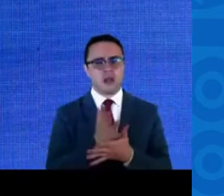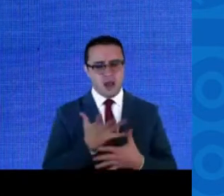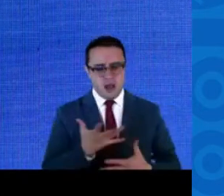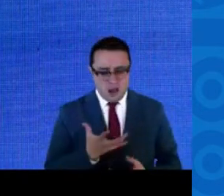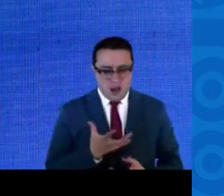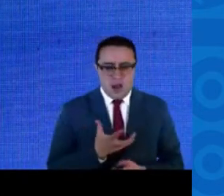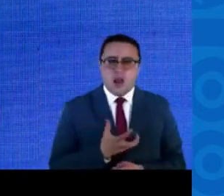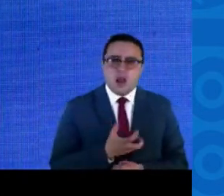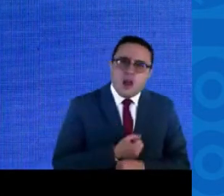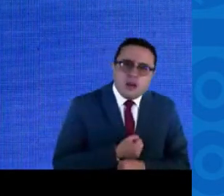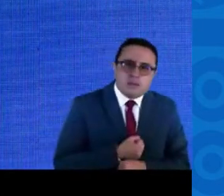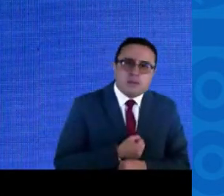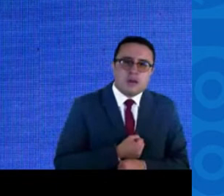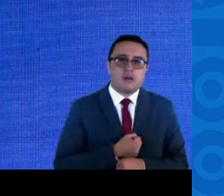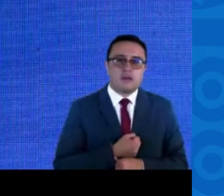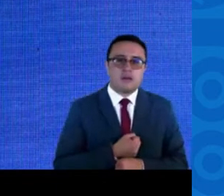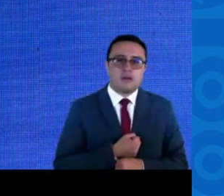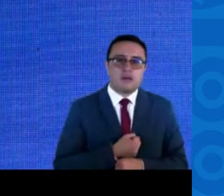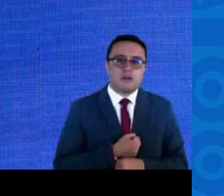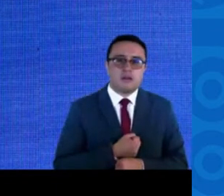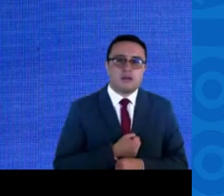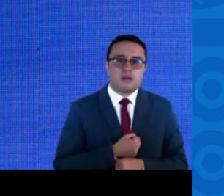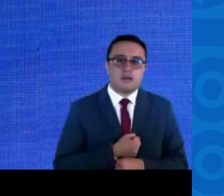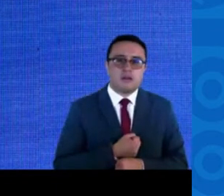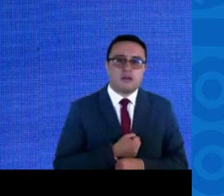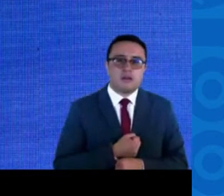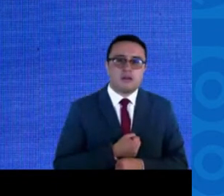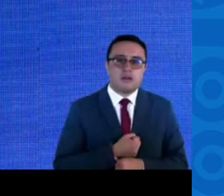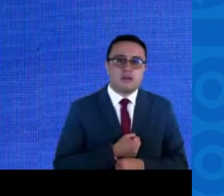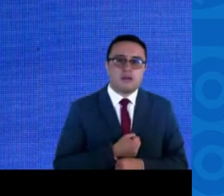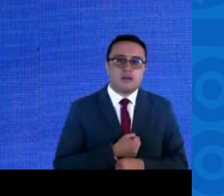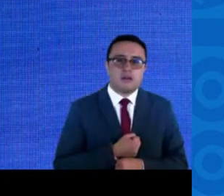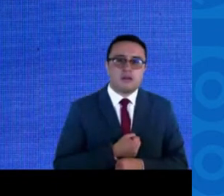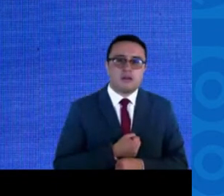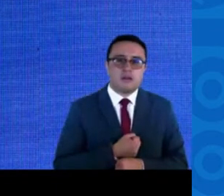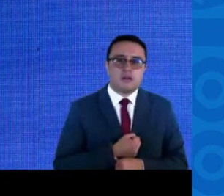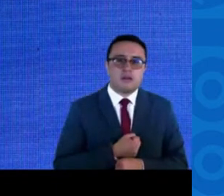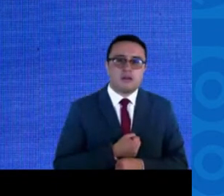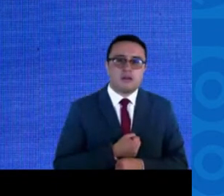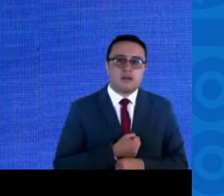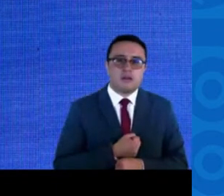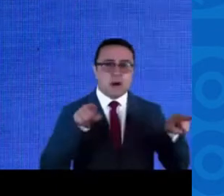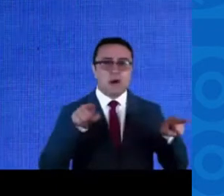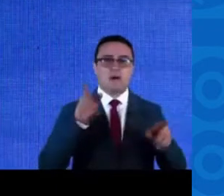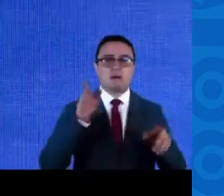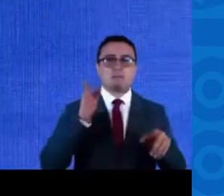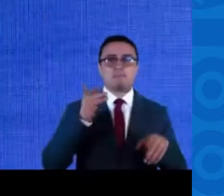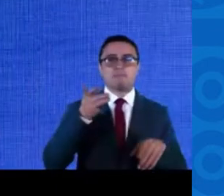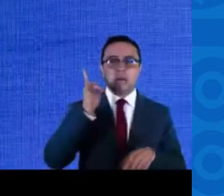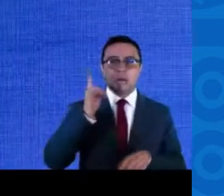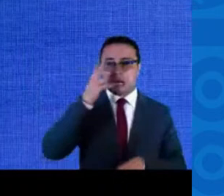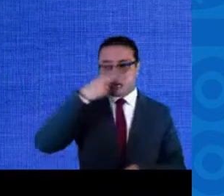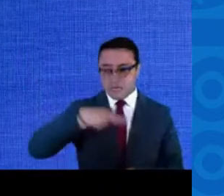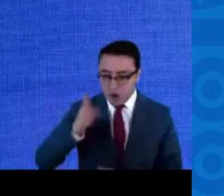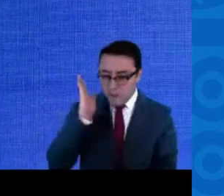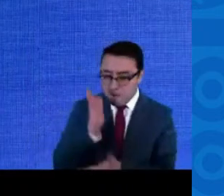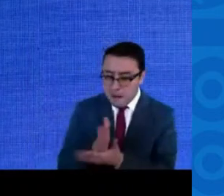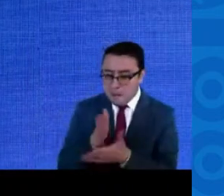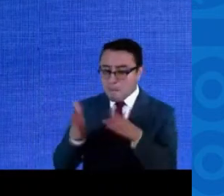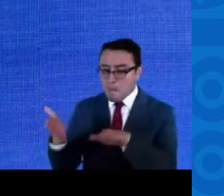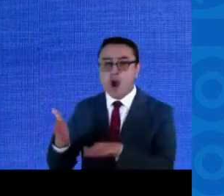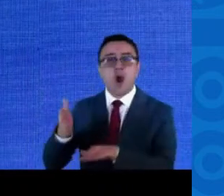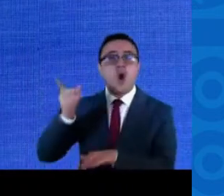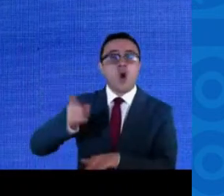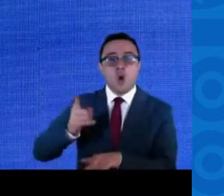those who in our countries suffer from hunger, from that for many of those who have